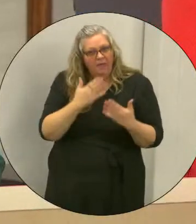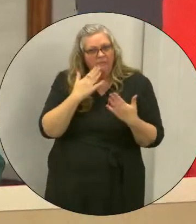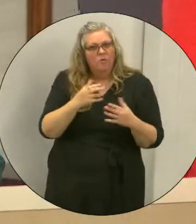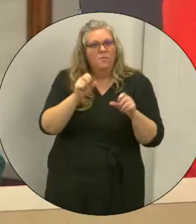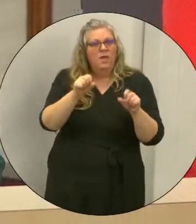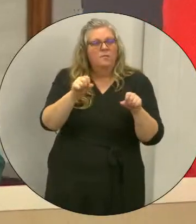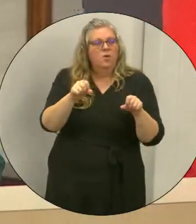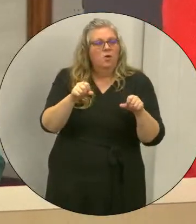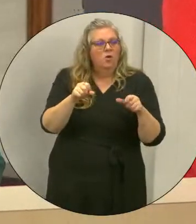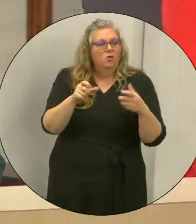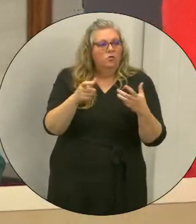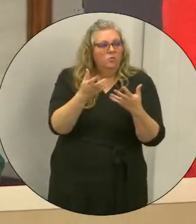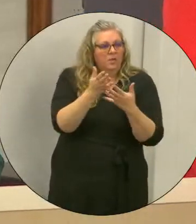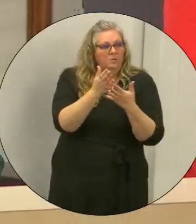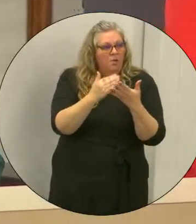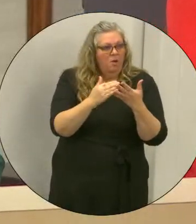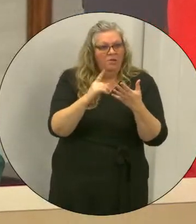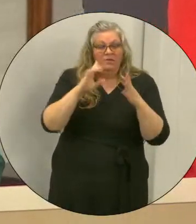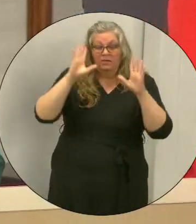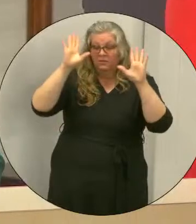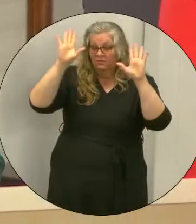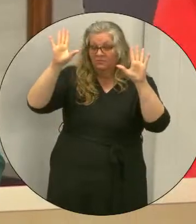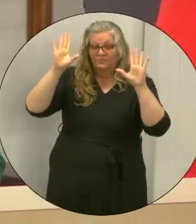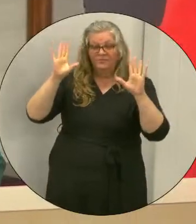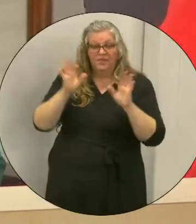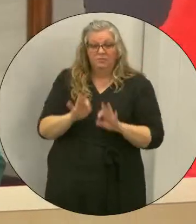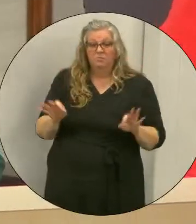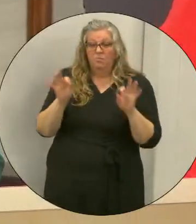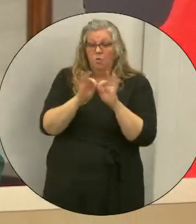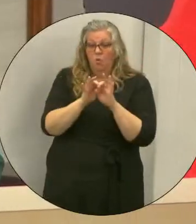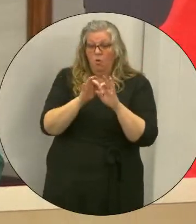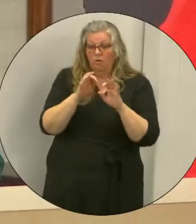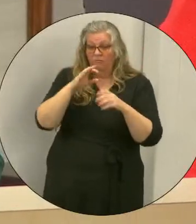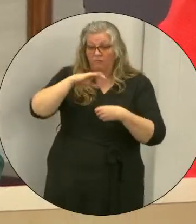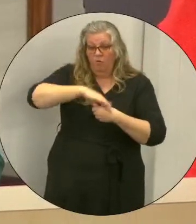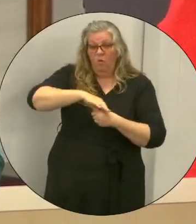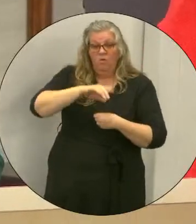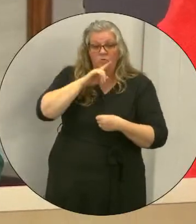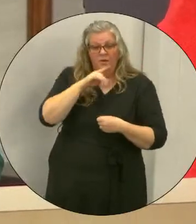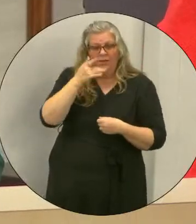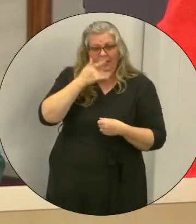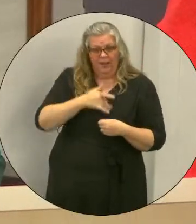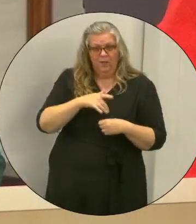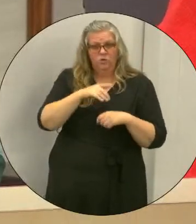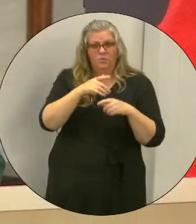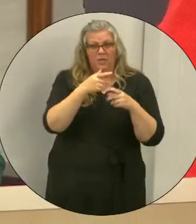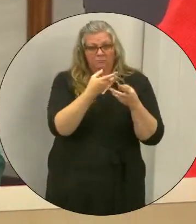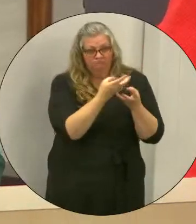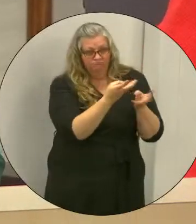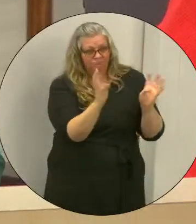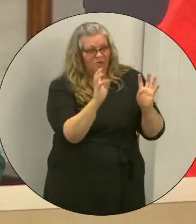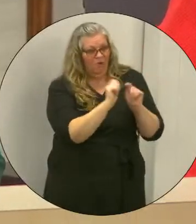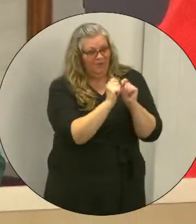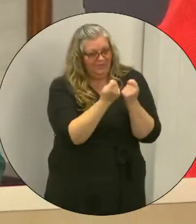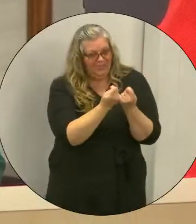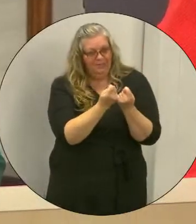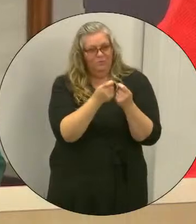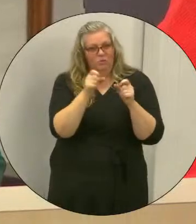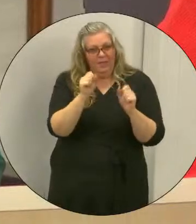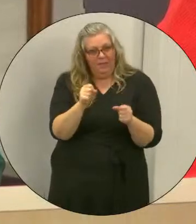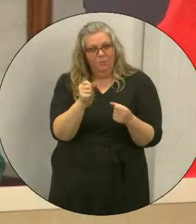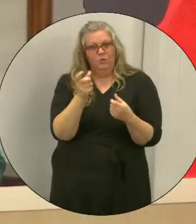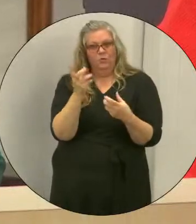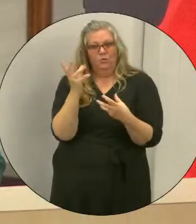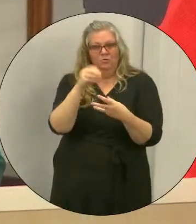opportunity to be part of this monumental vote. I'm privileged to be on this team and be a contributor.